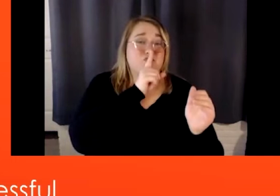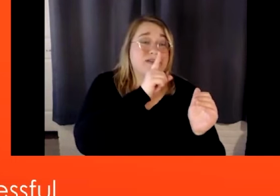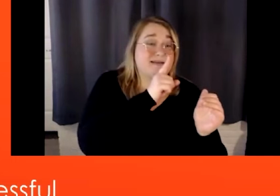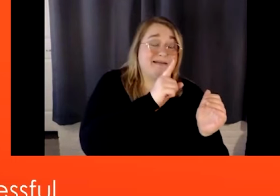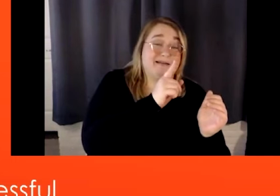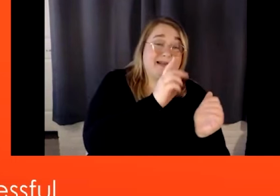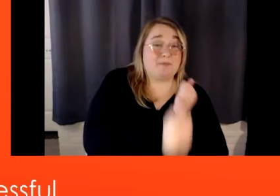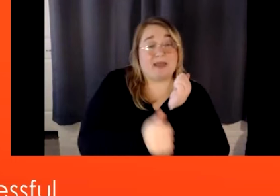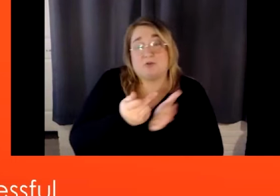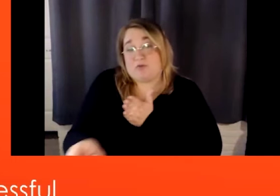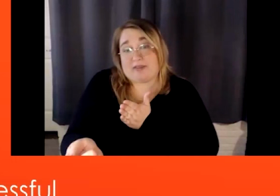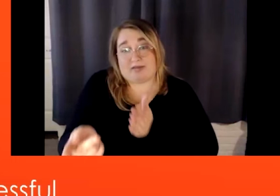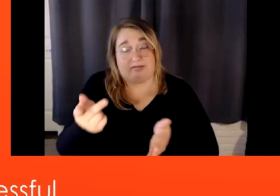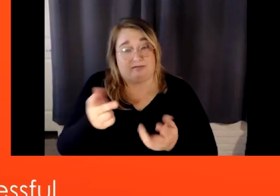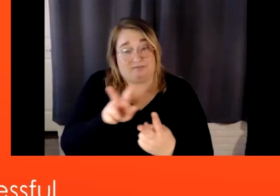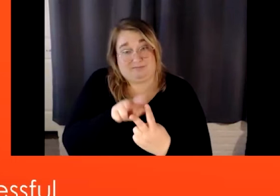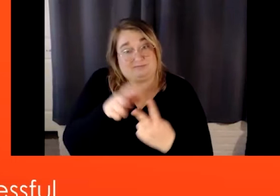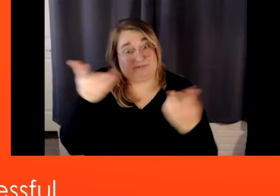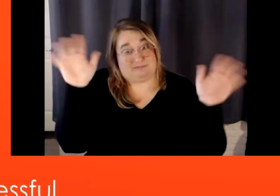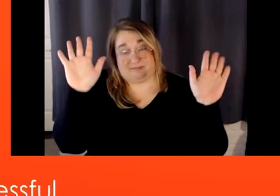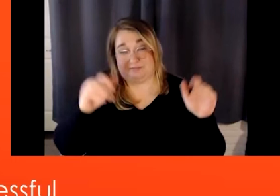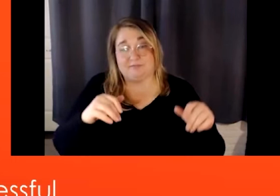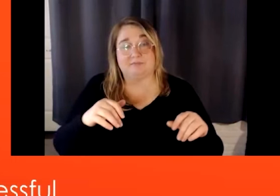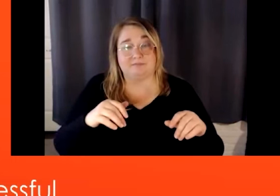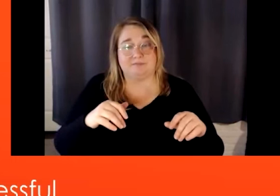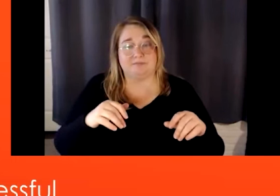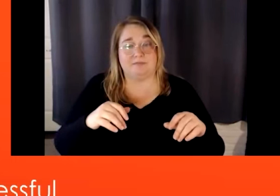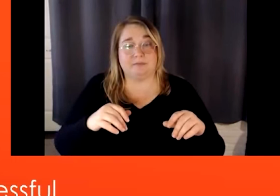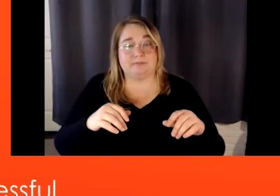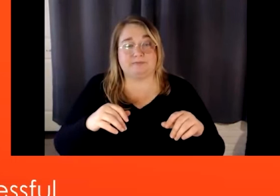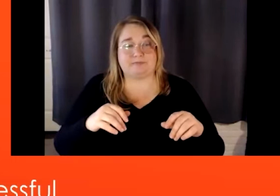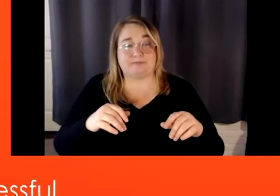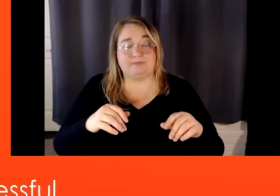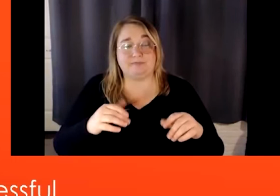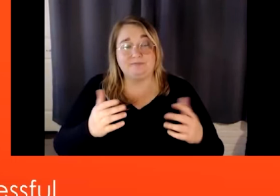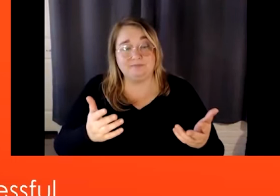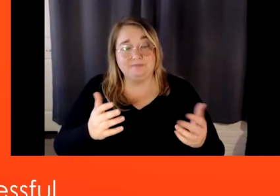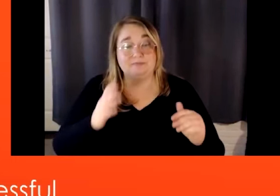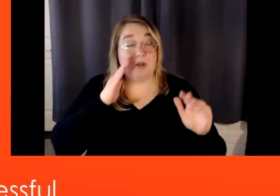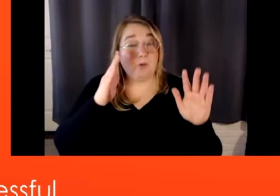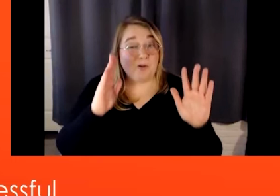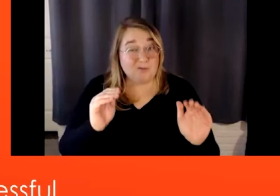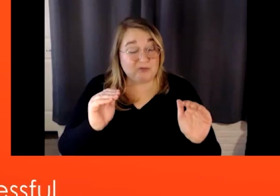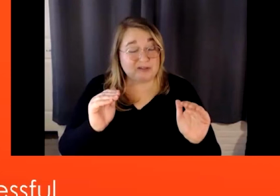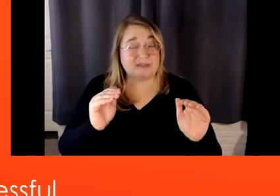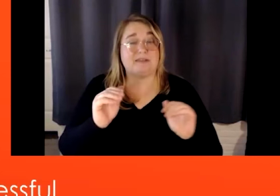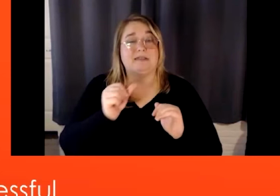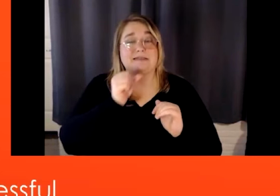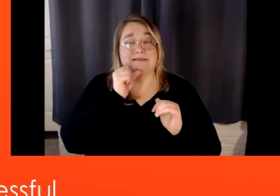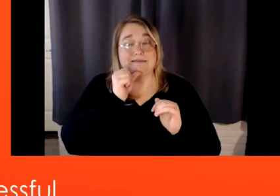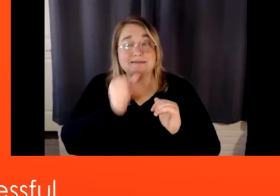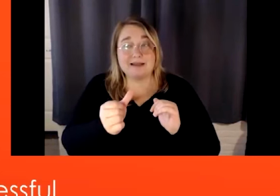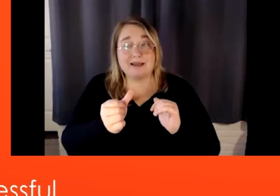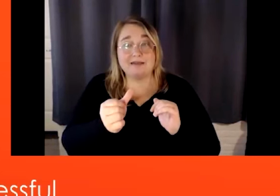that hopefully we will not put ourselves in a position where the student leaves the